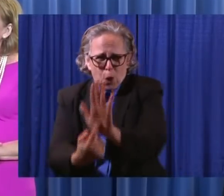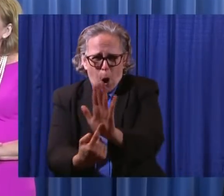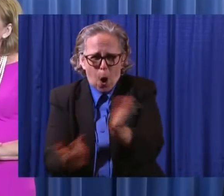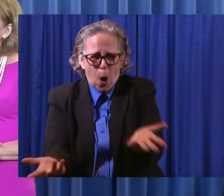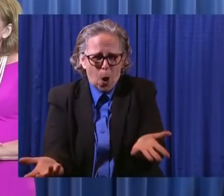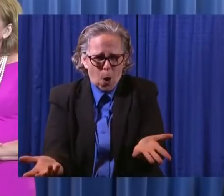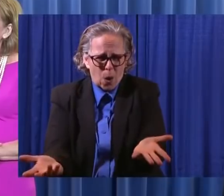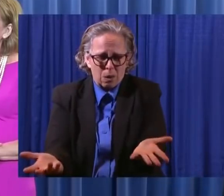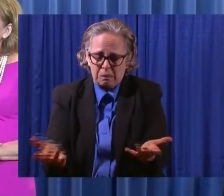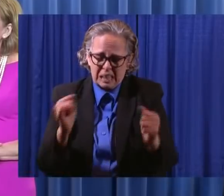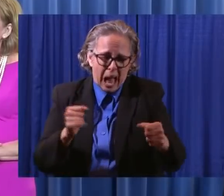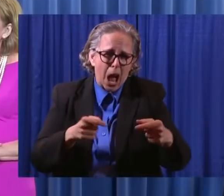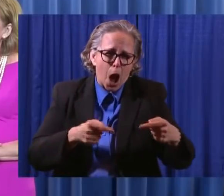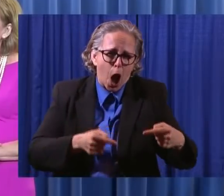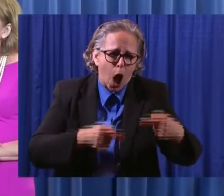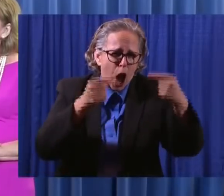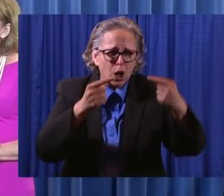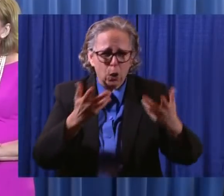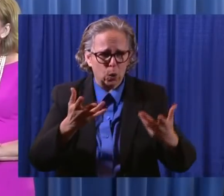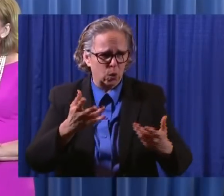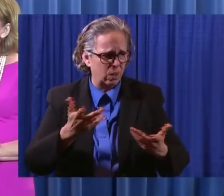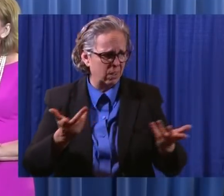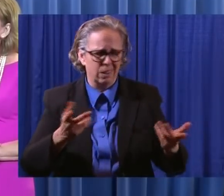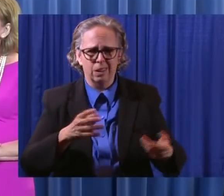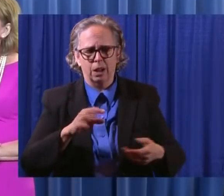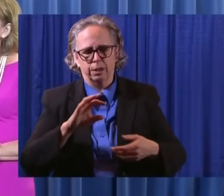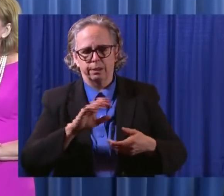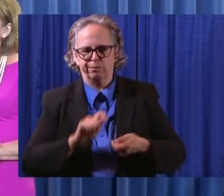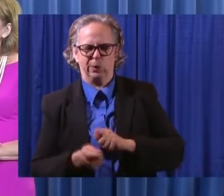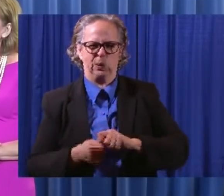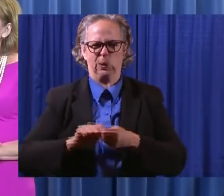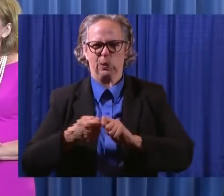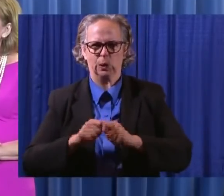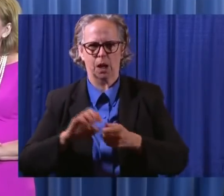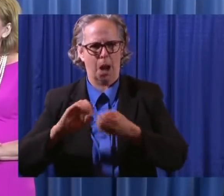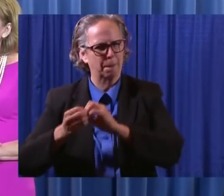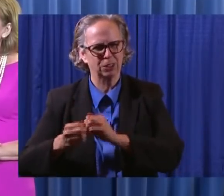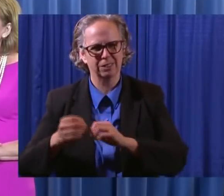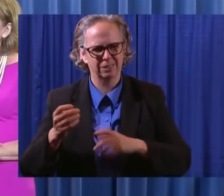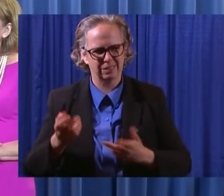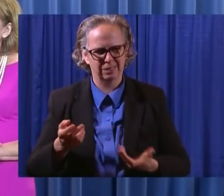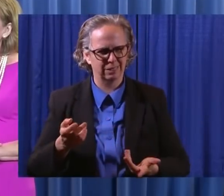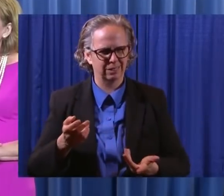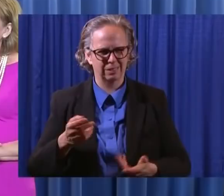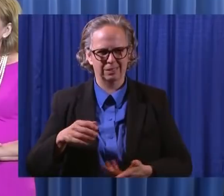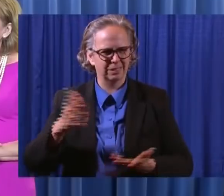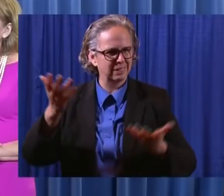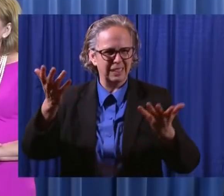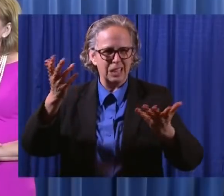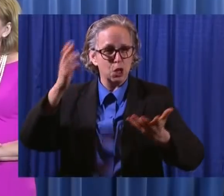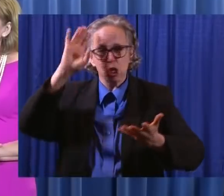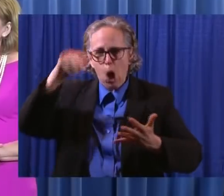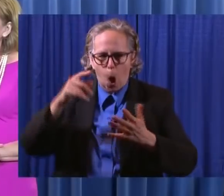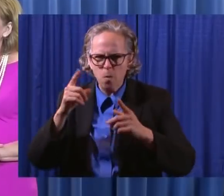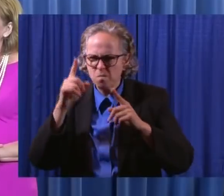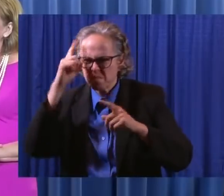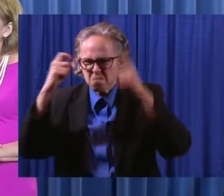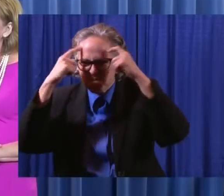can argue about, you know, someone who has a conspiracy theory, or this stuff never is